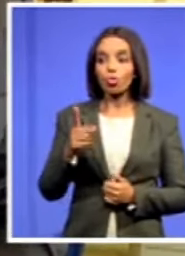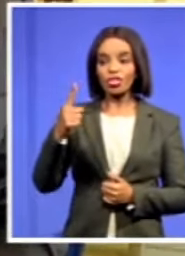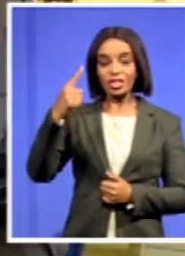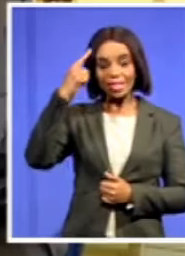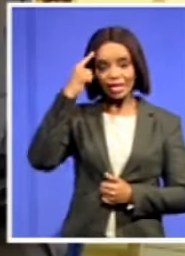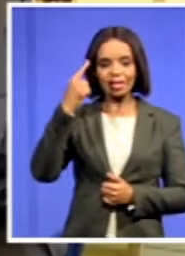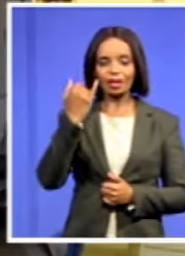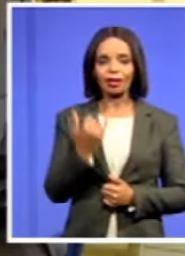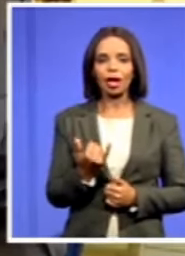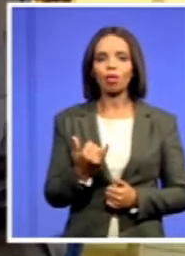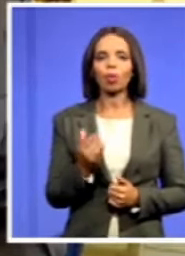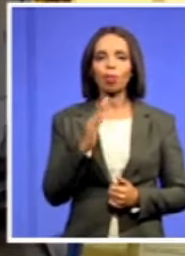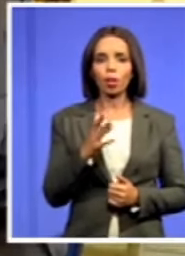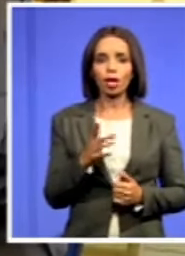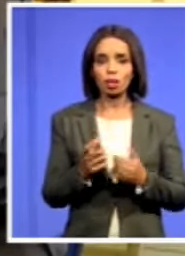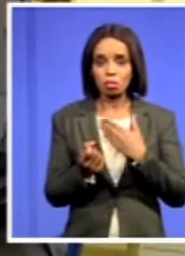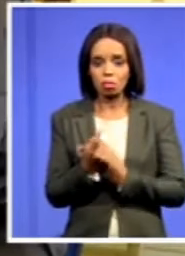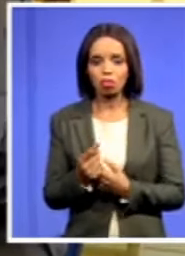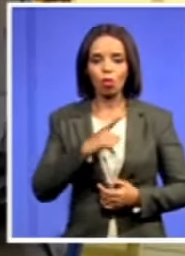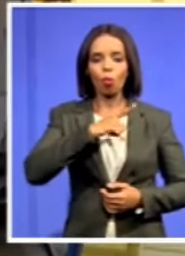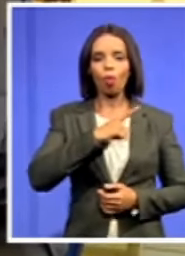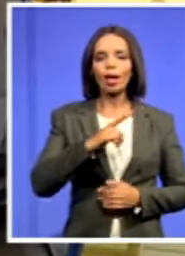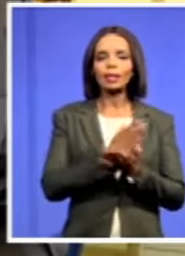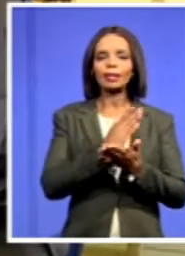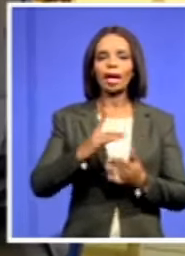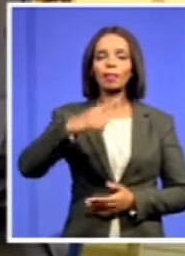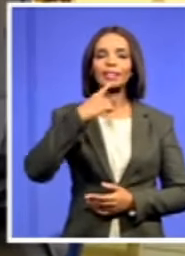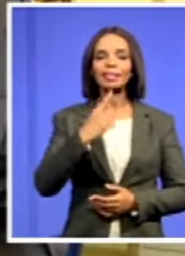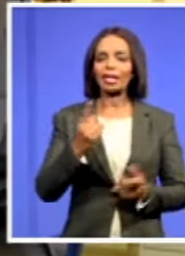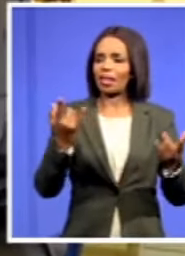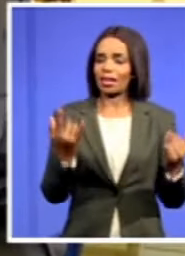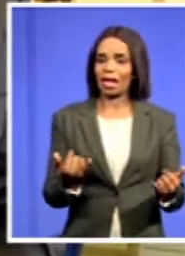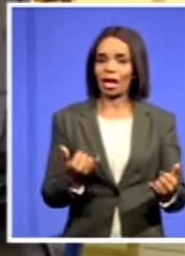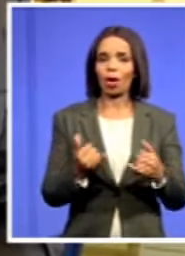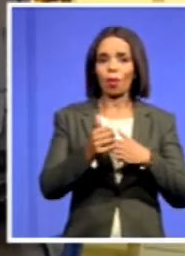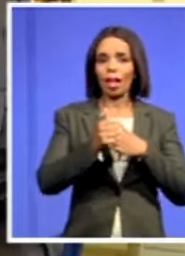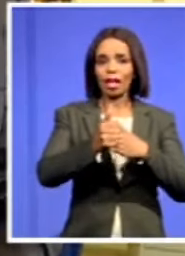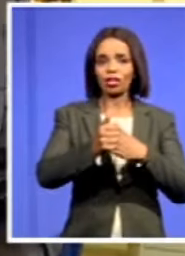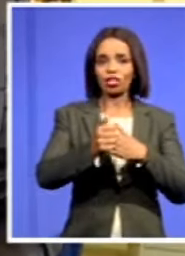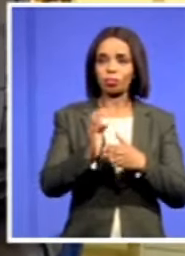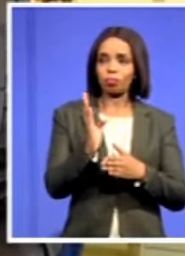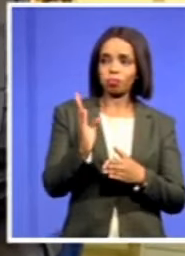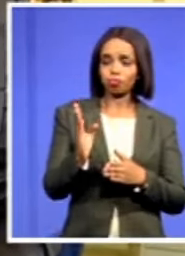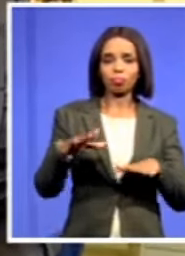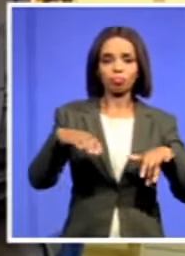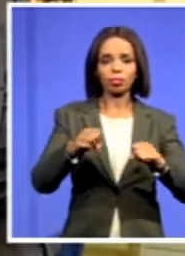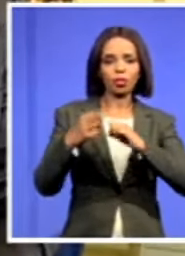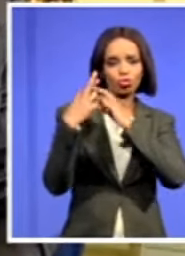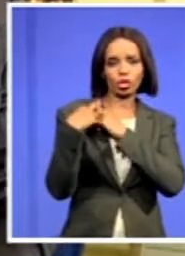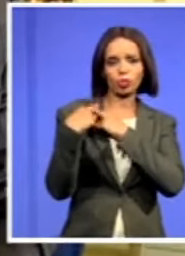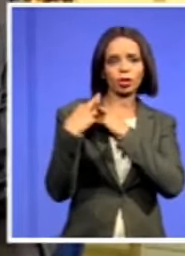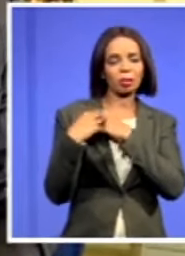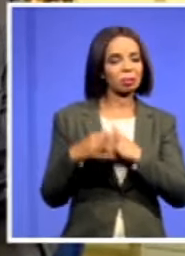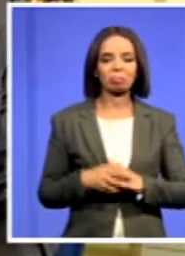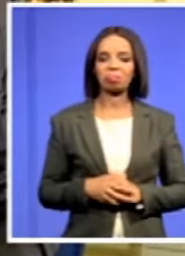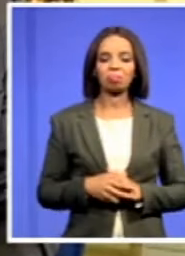the current leadership is not really wanting to take responsibility. They are blaming COVID-19, they are